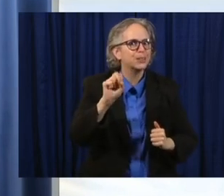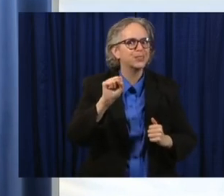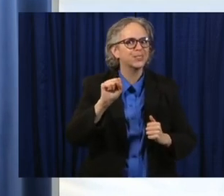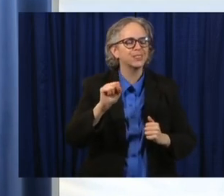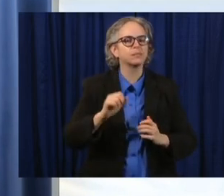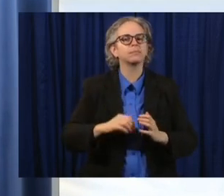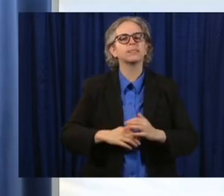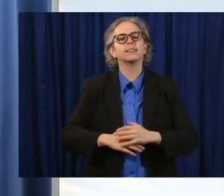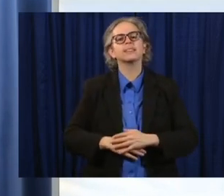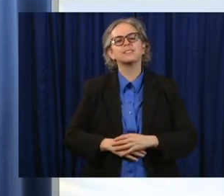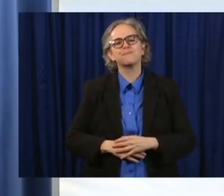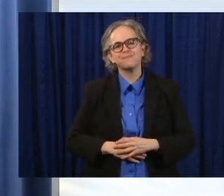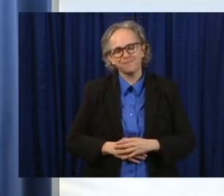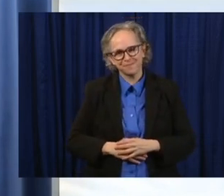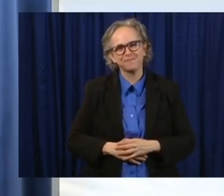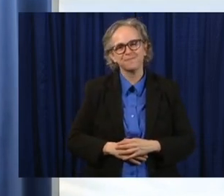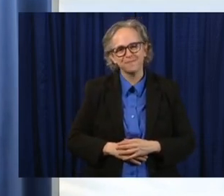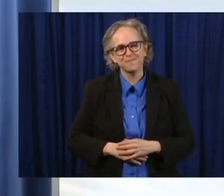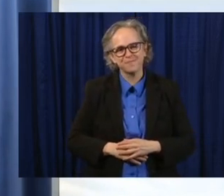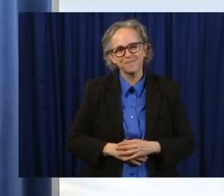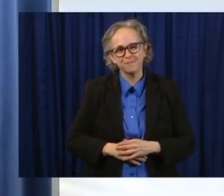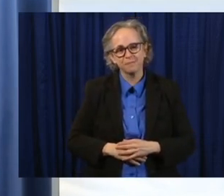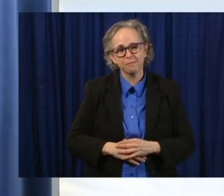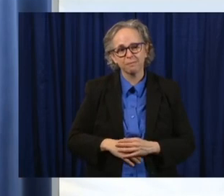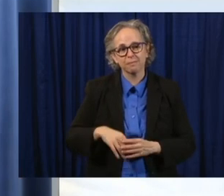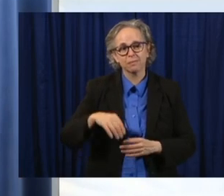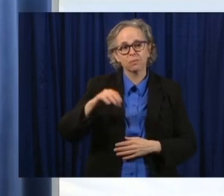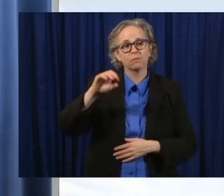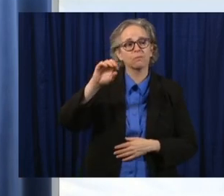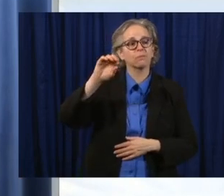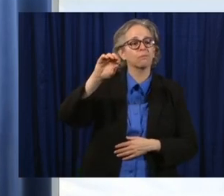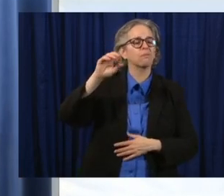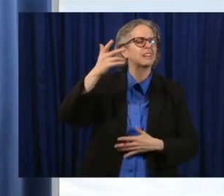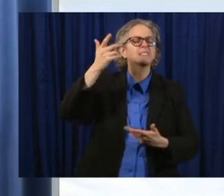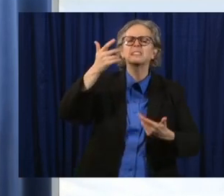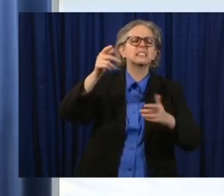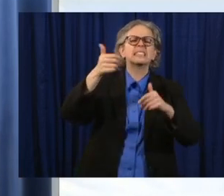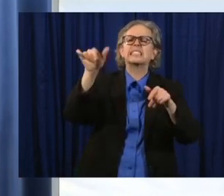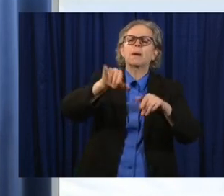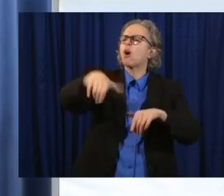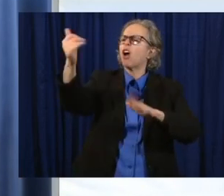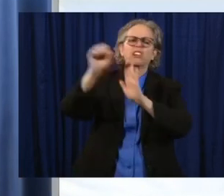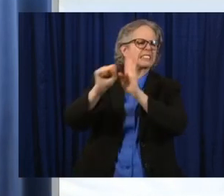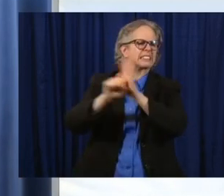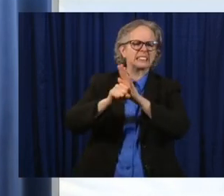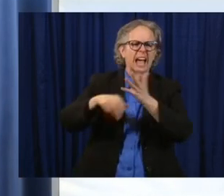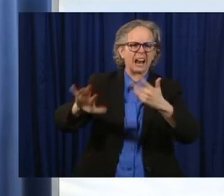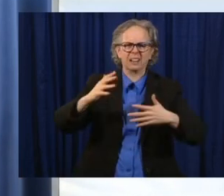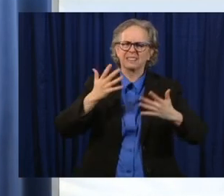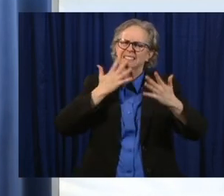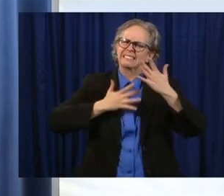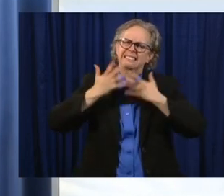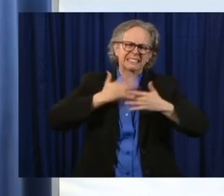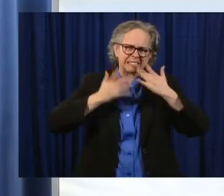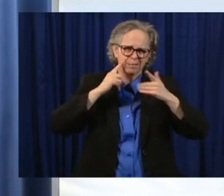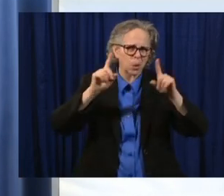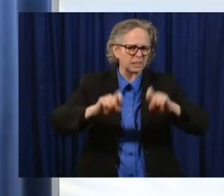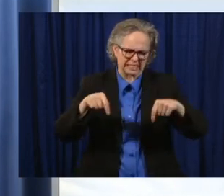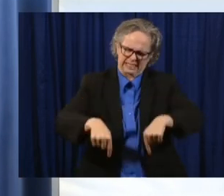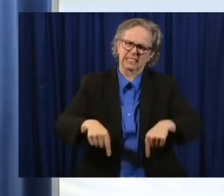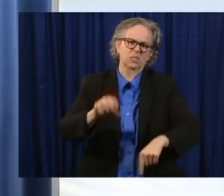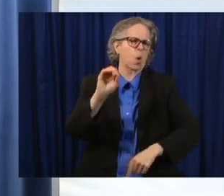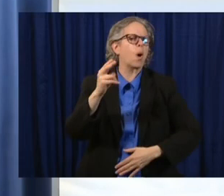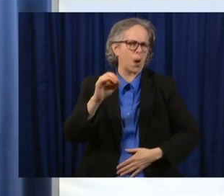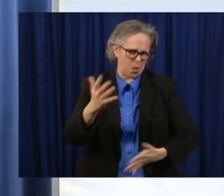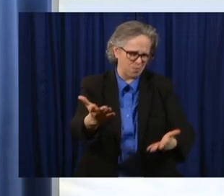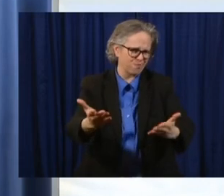Ohio, like other parts of the country, has experienced some shortages in testing. We've not been able